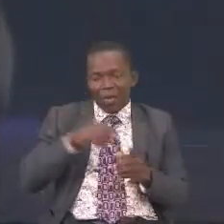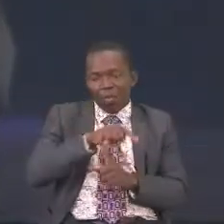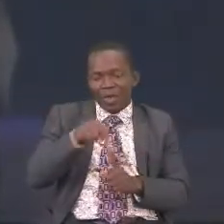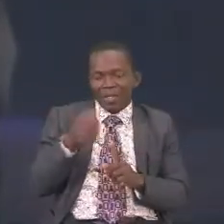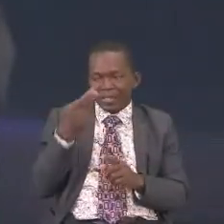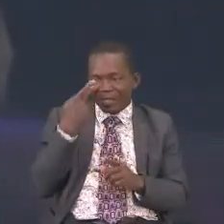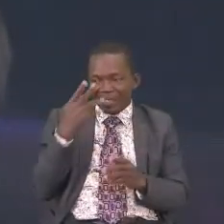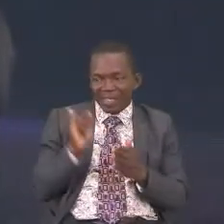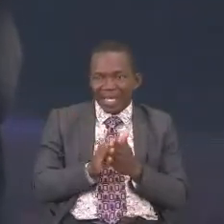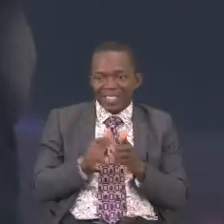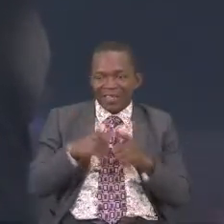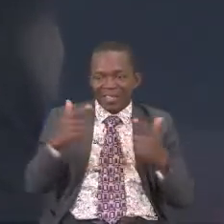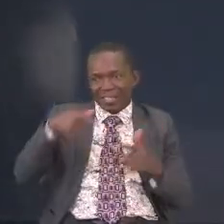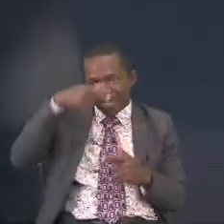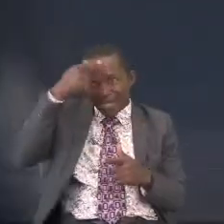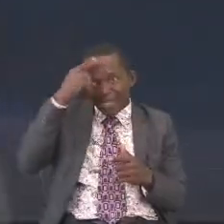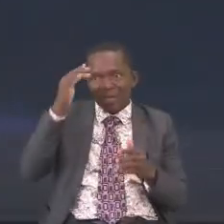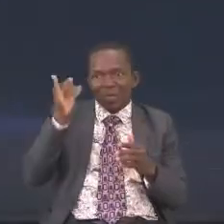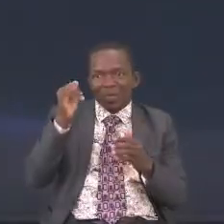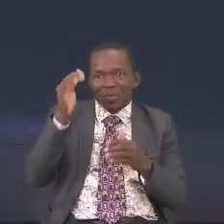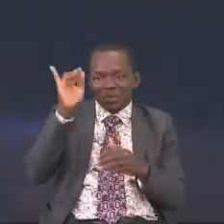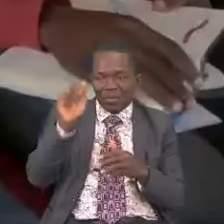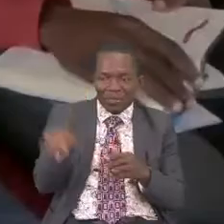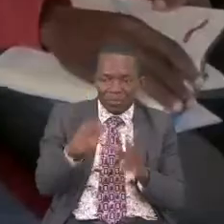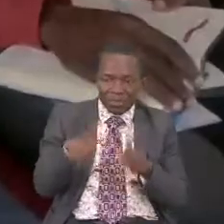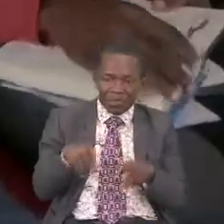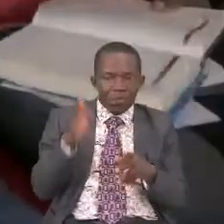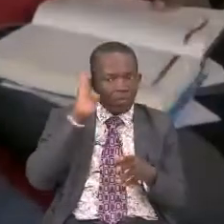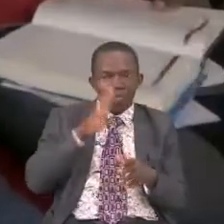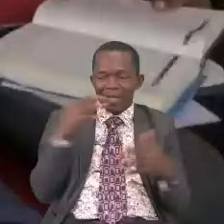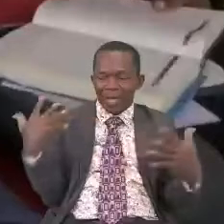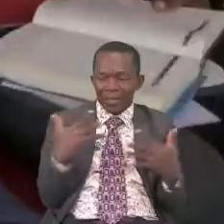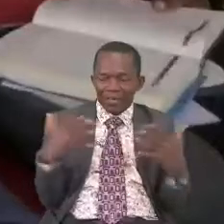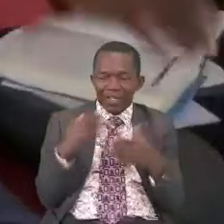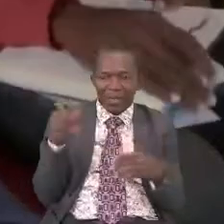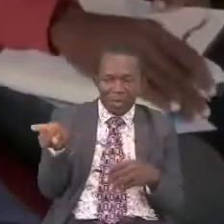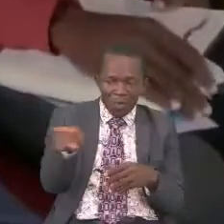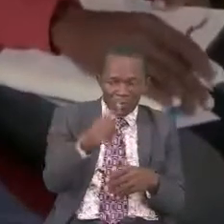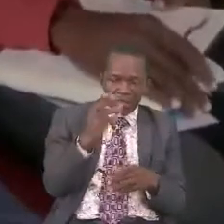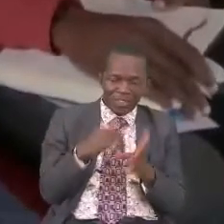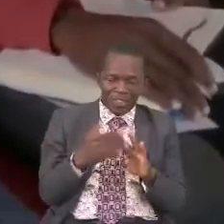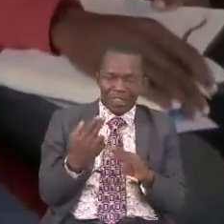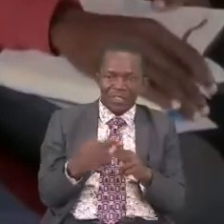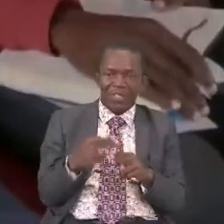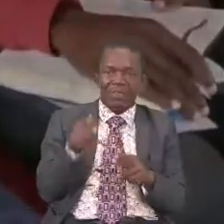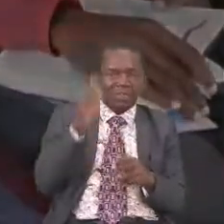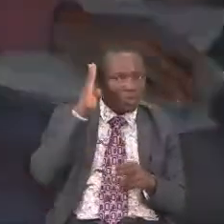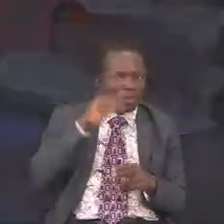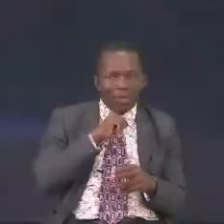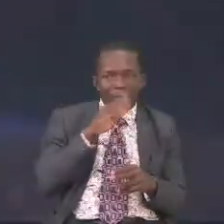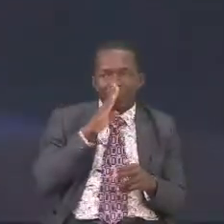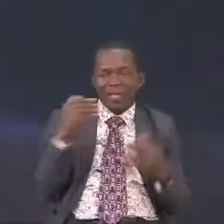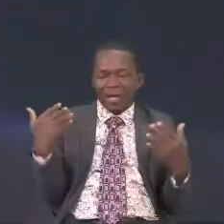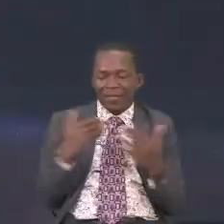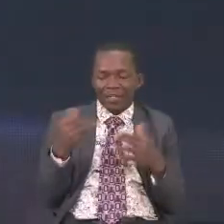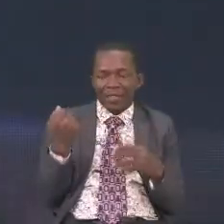in, those Canaanites, they'll be afraid of you. You're not afraid of them anymore, but they